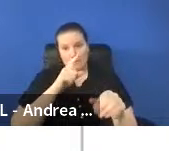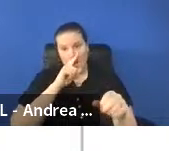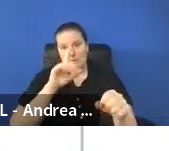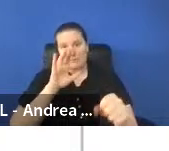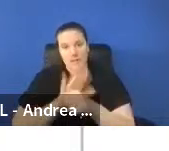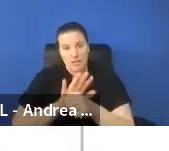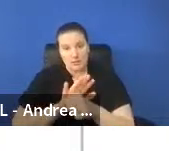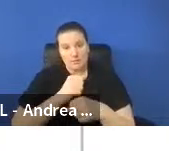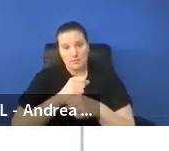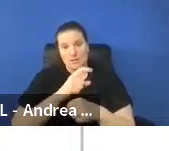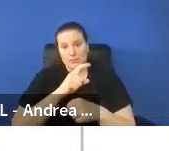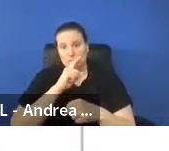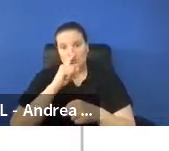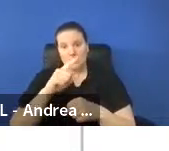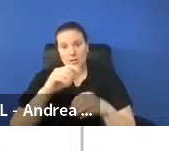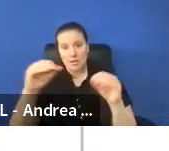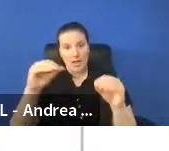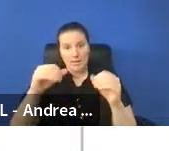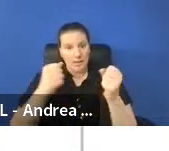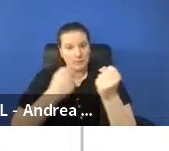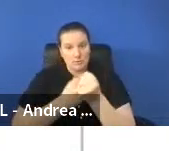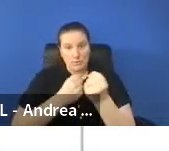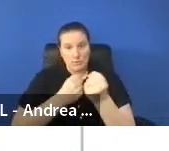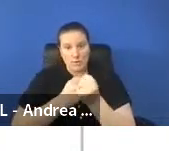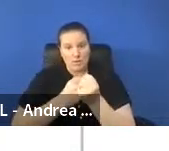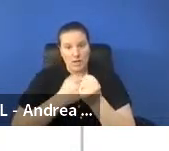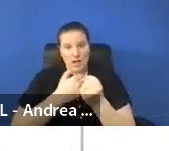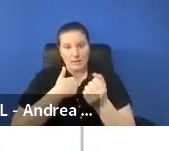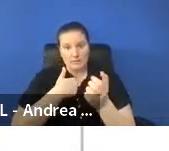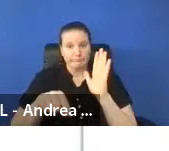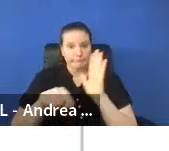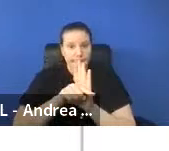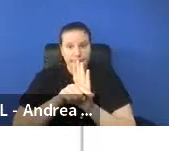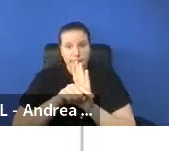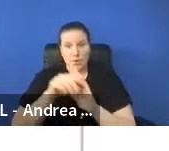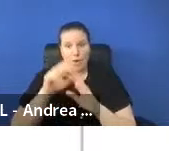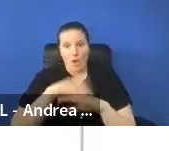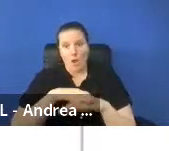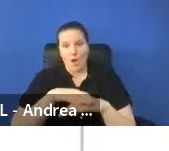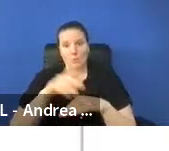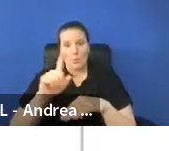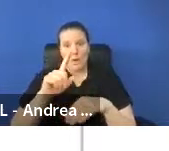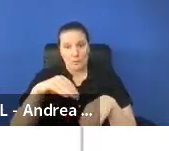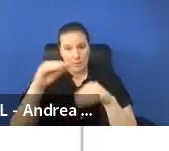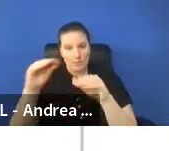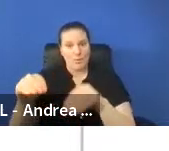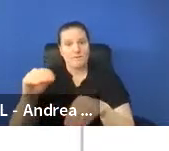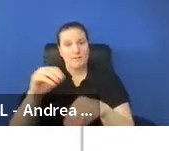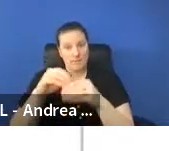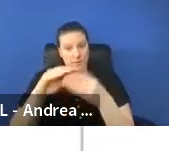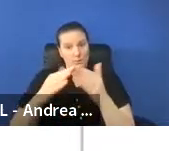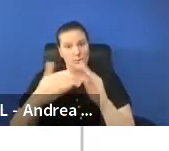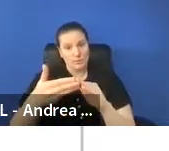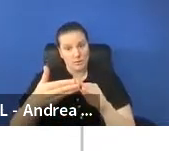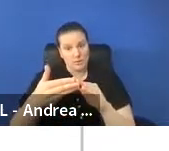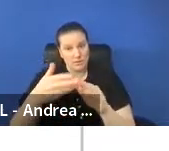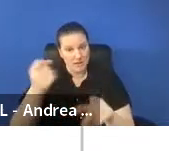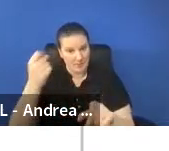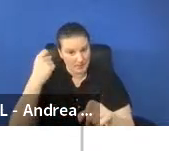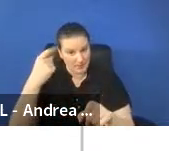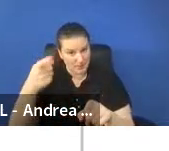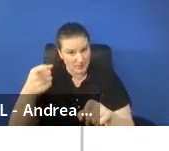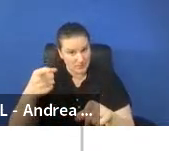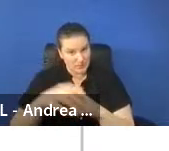make sure that nothing I'm supporting is going to have a detrimental impact on where we're moving as a community. Does that make